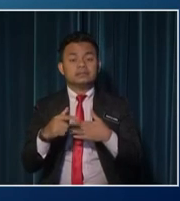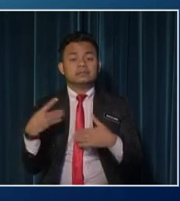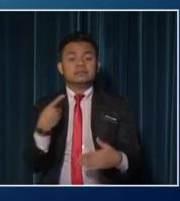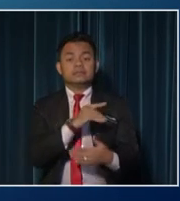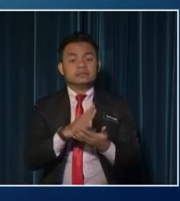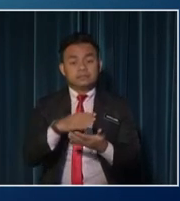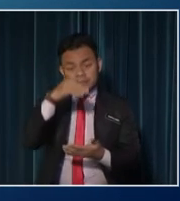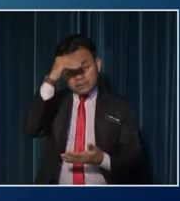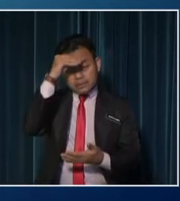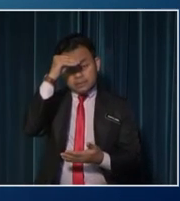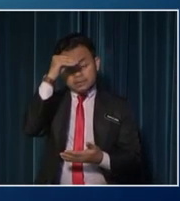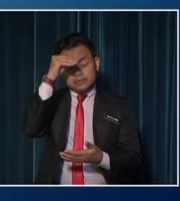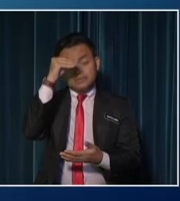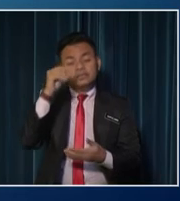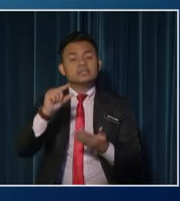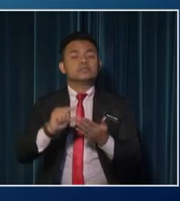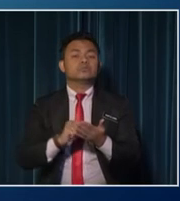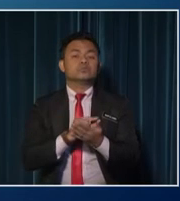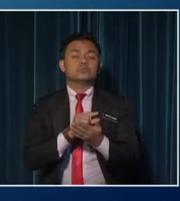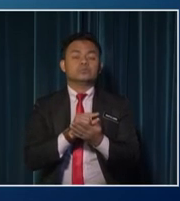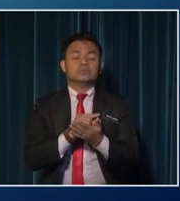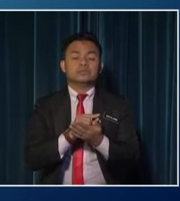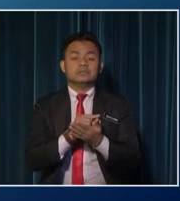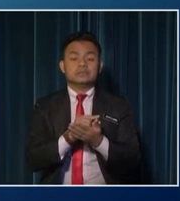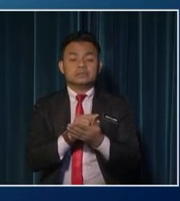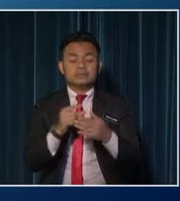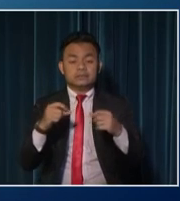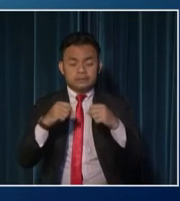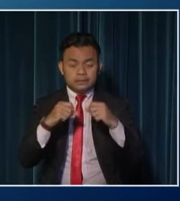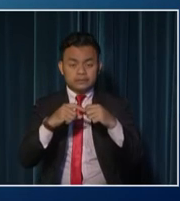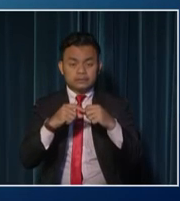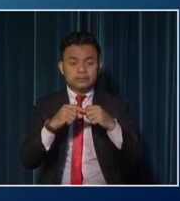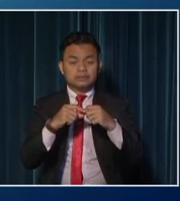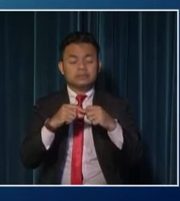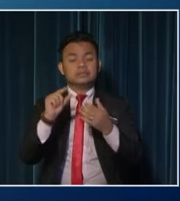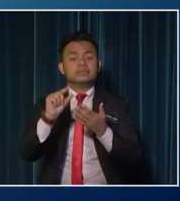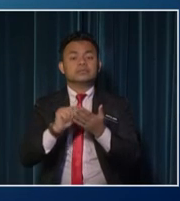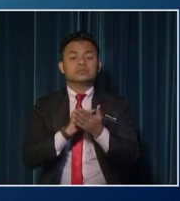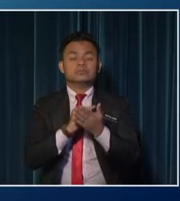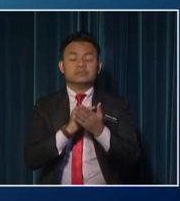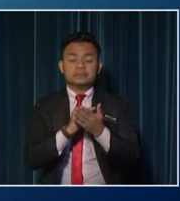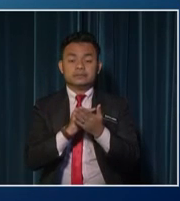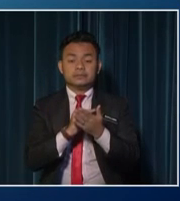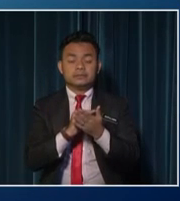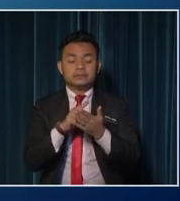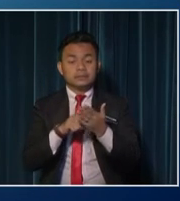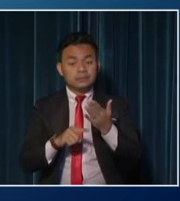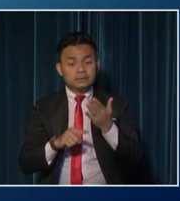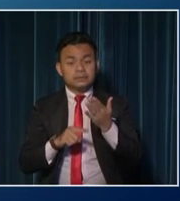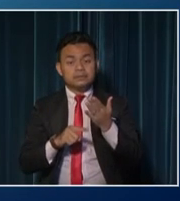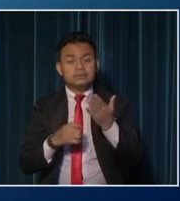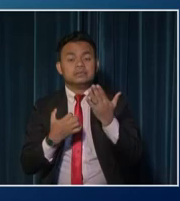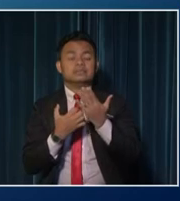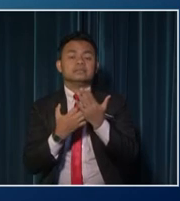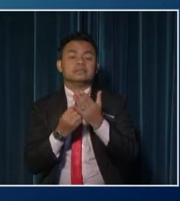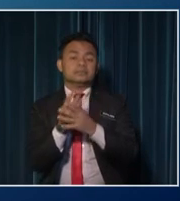electric circuit using a dry cell, bulb, switch, and connecting wires.